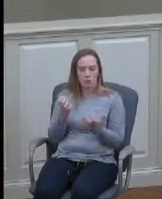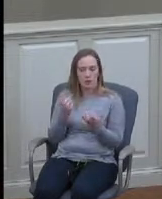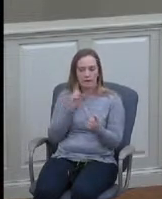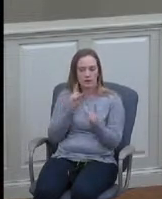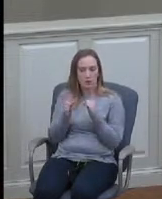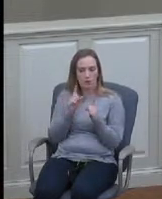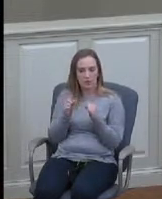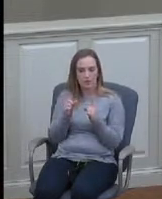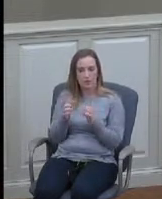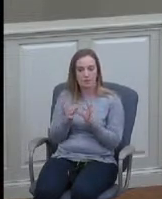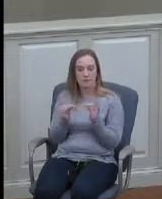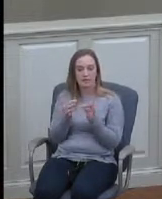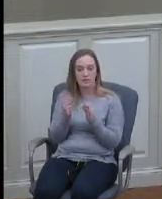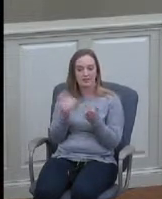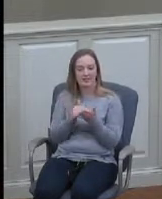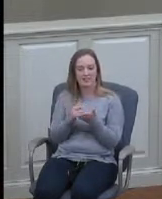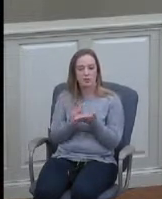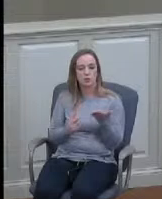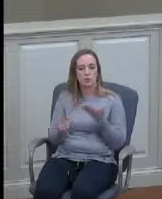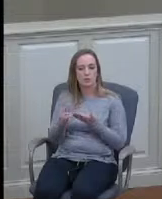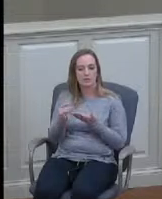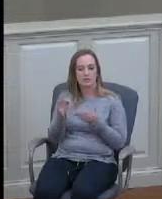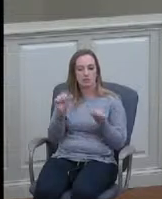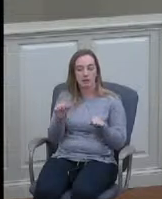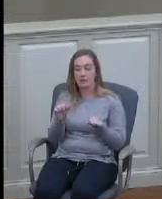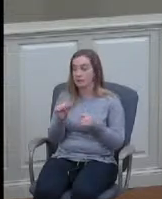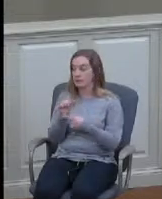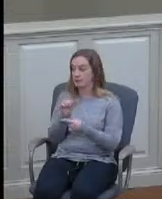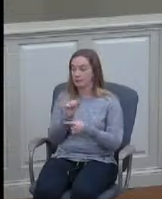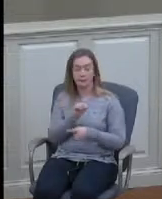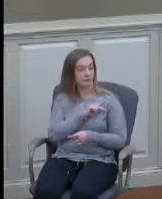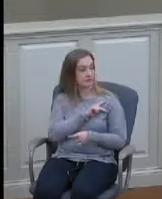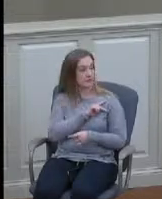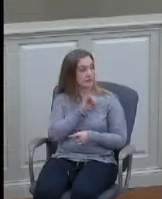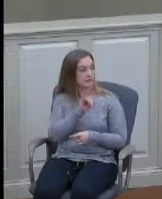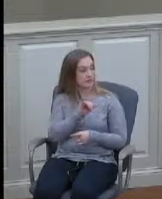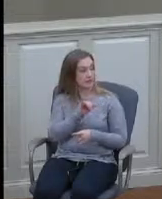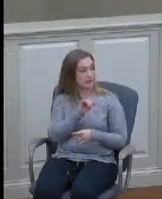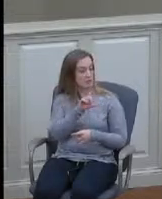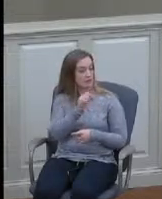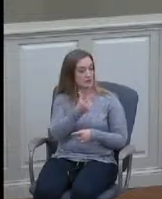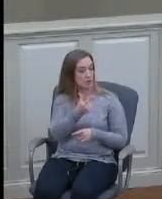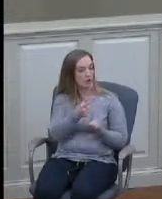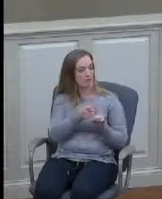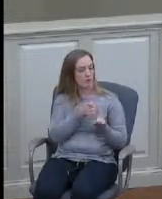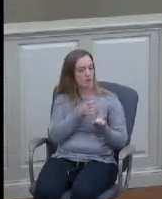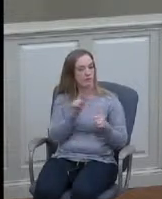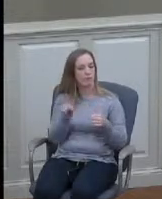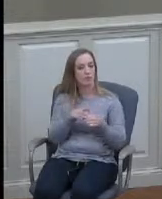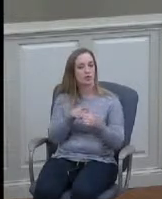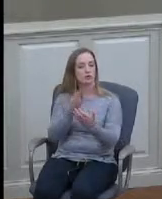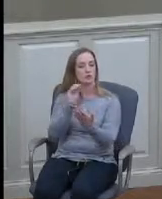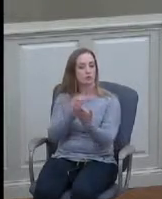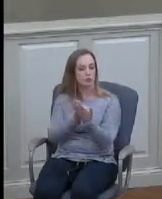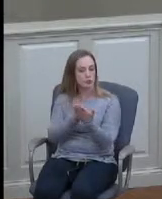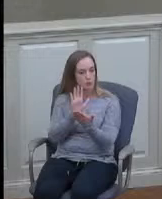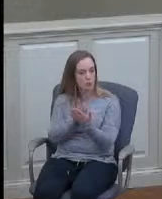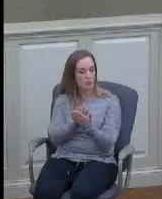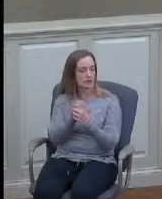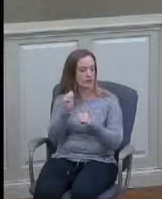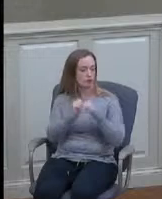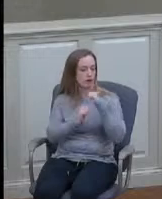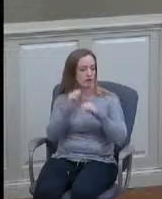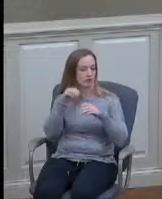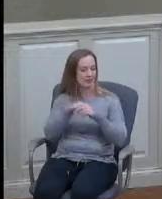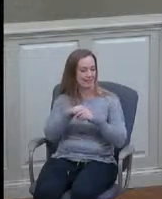bring it back up in 2 weeks if that's possible. Those logs came from the first recorded structure in the